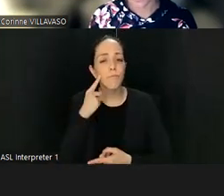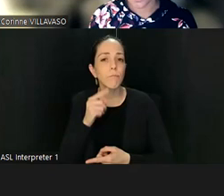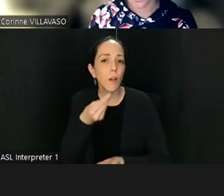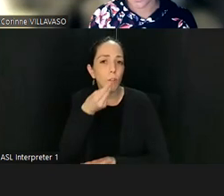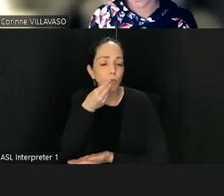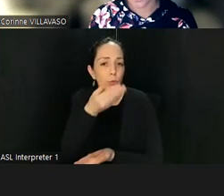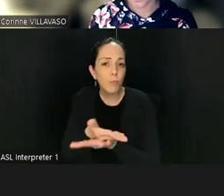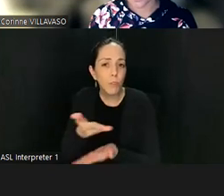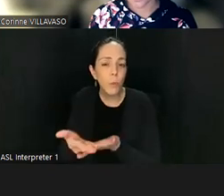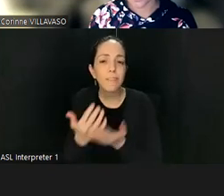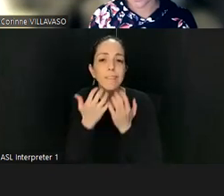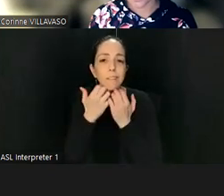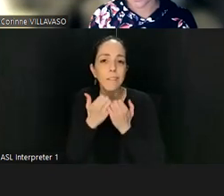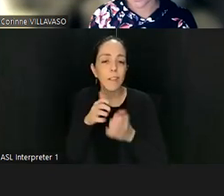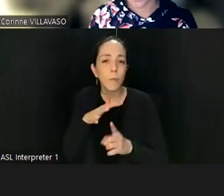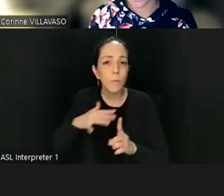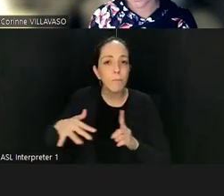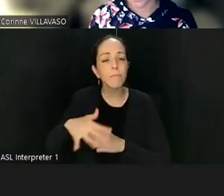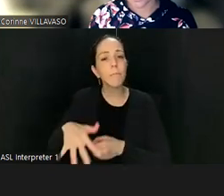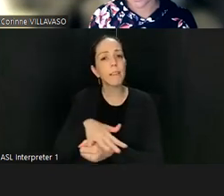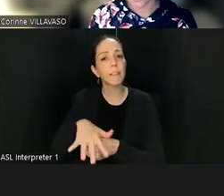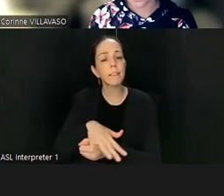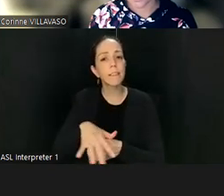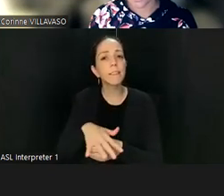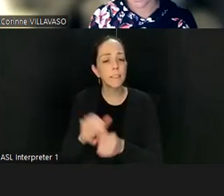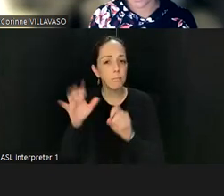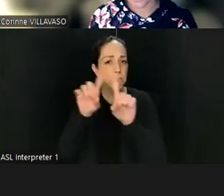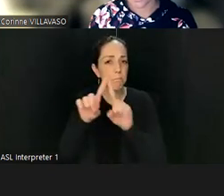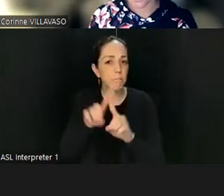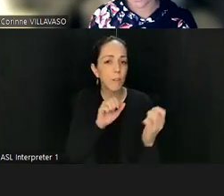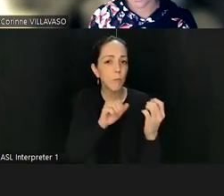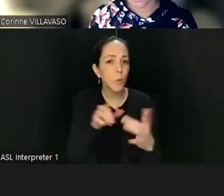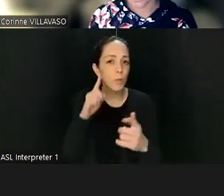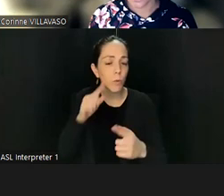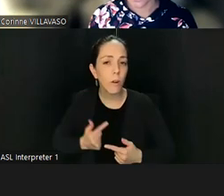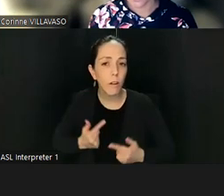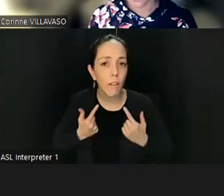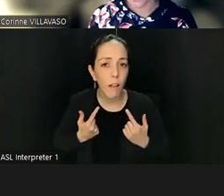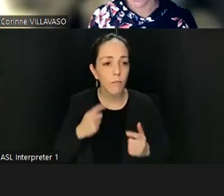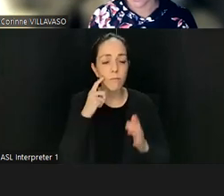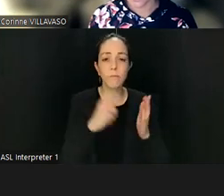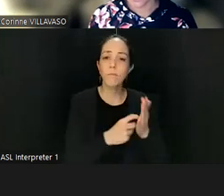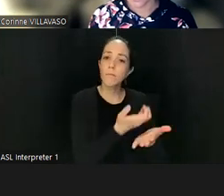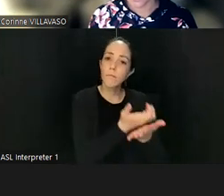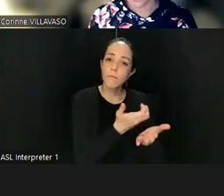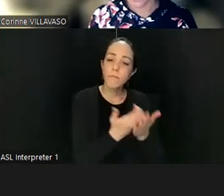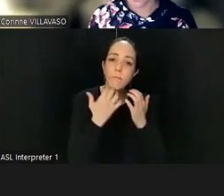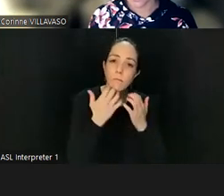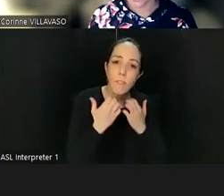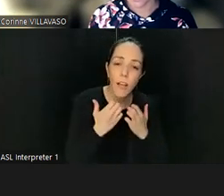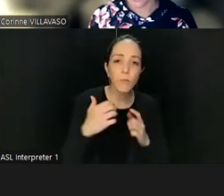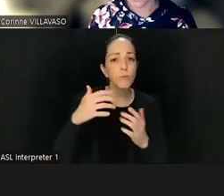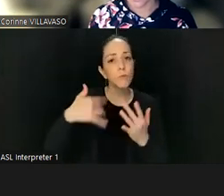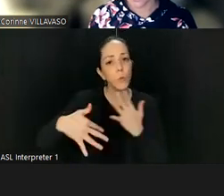and multifaceted ways of life. We acknowledge the economic and social values that enable the harm to the river,